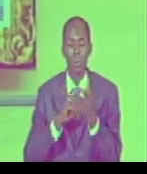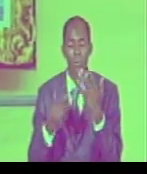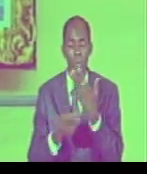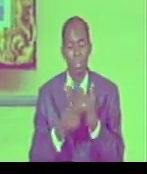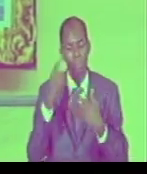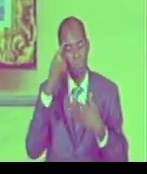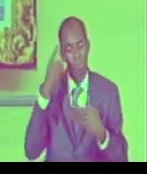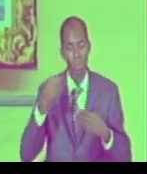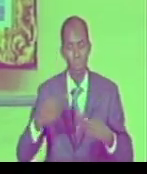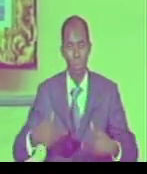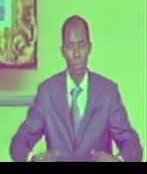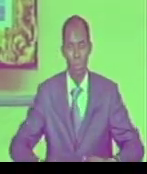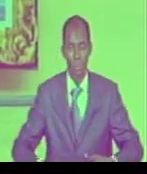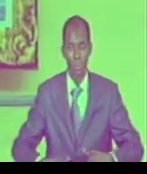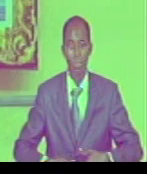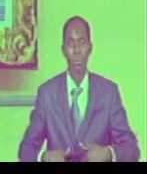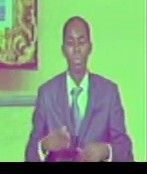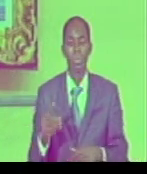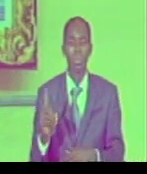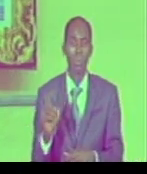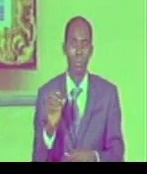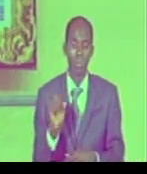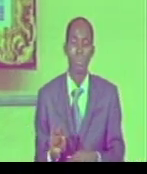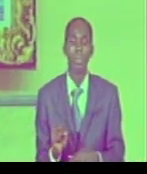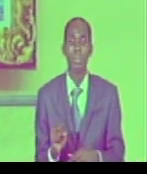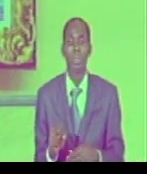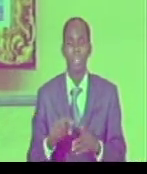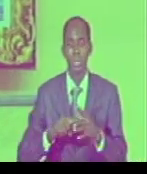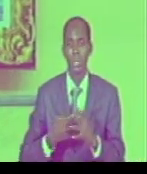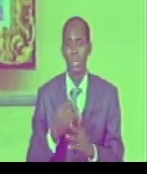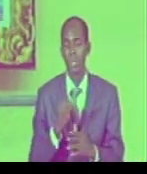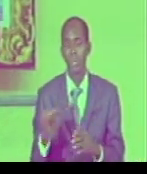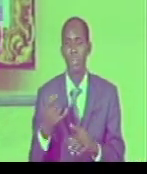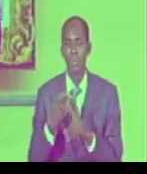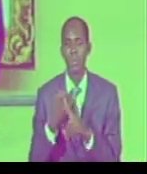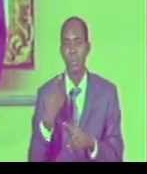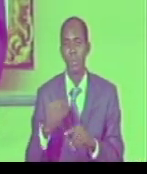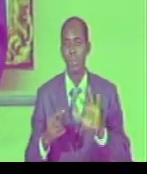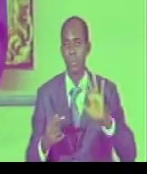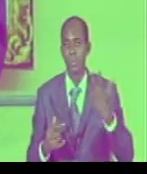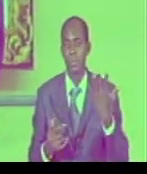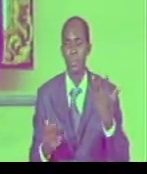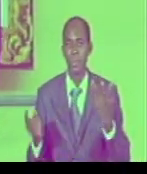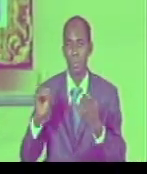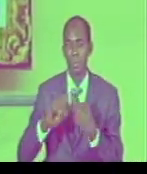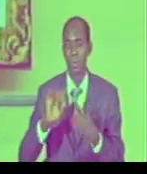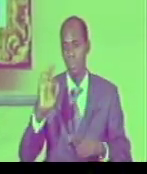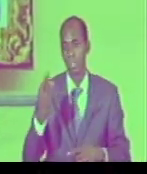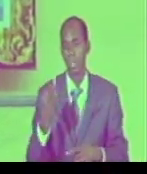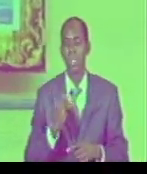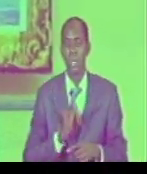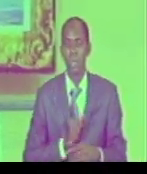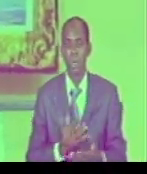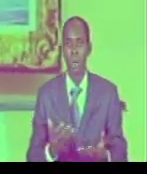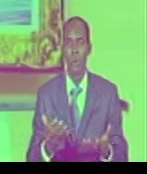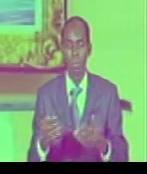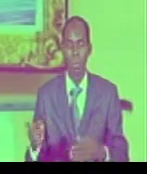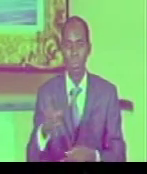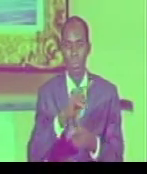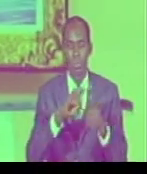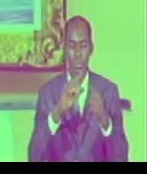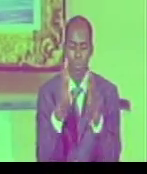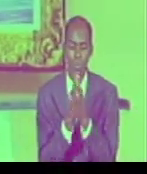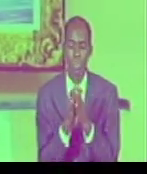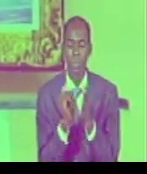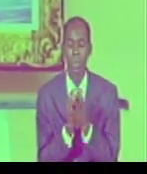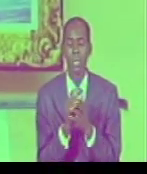in the program Impact, starting from the 5th to the 9th of this month. I want you to pray. Let God use it